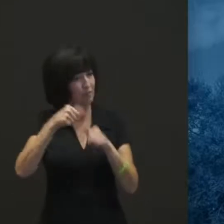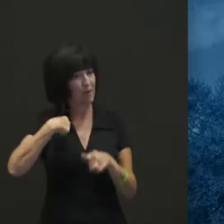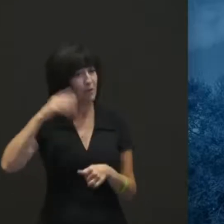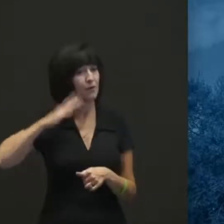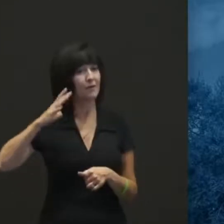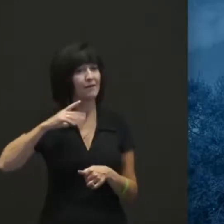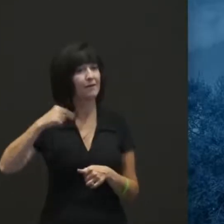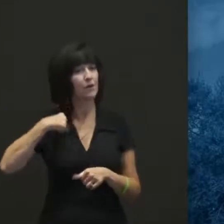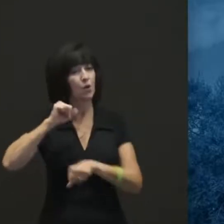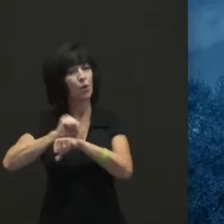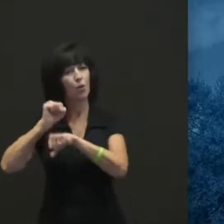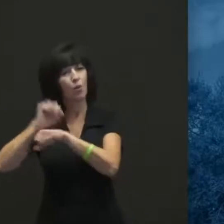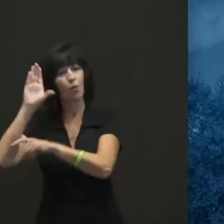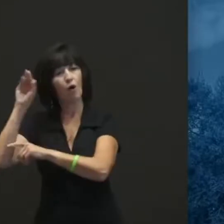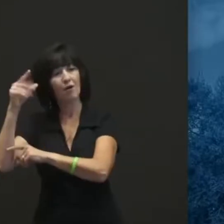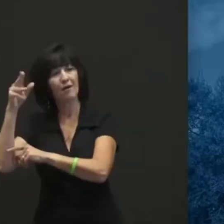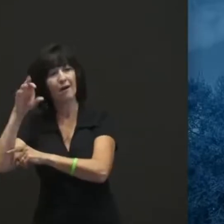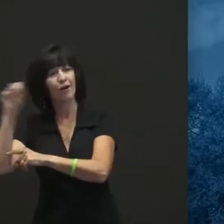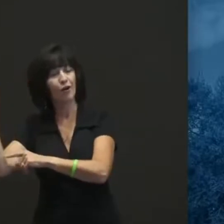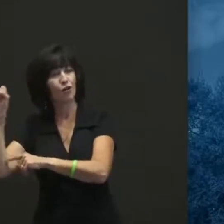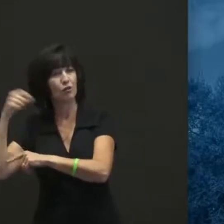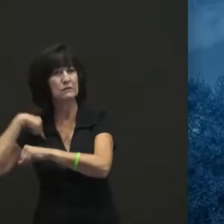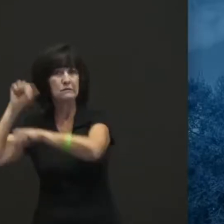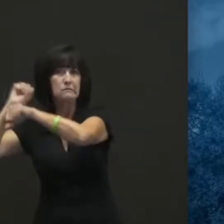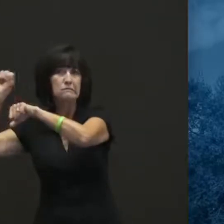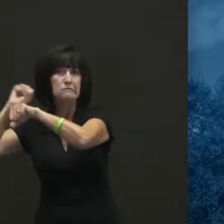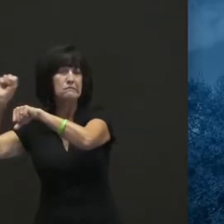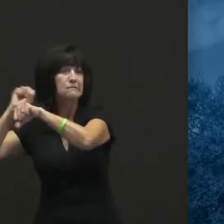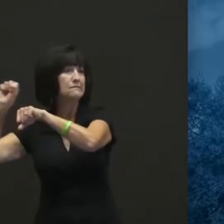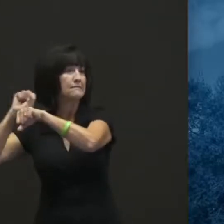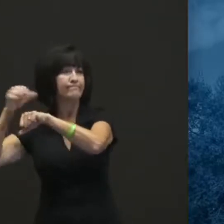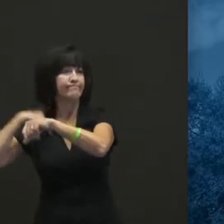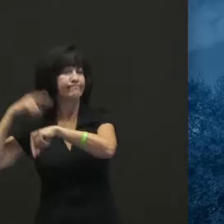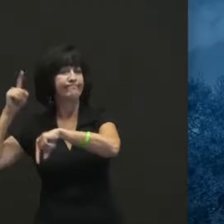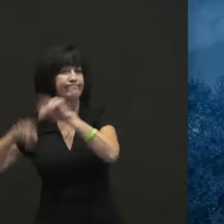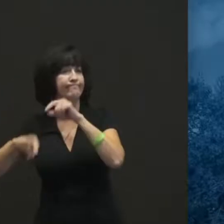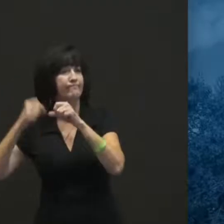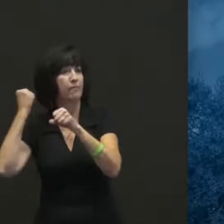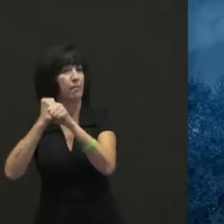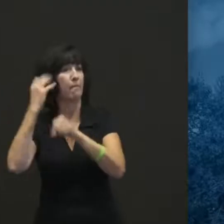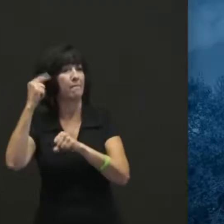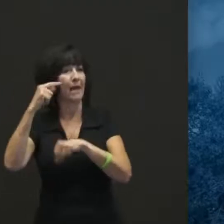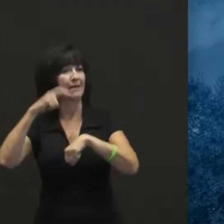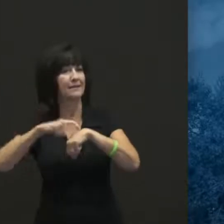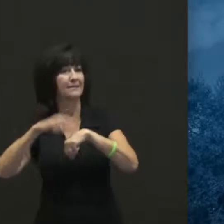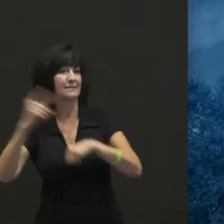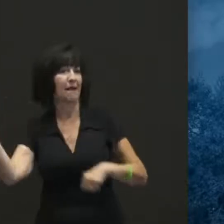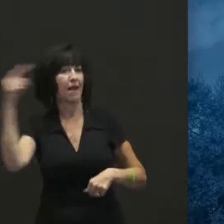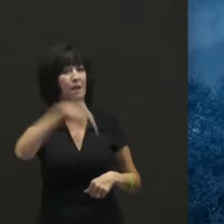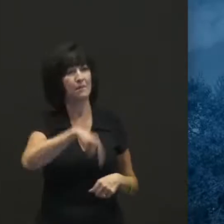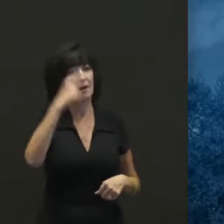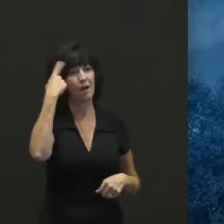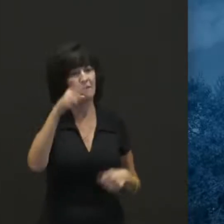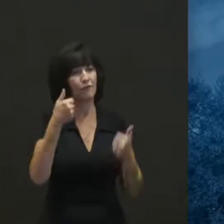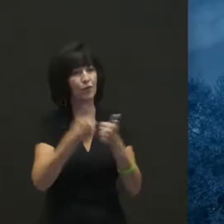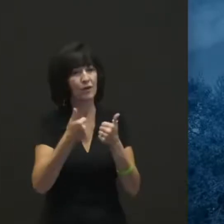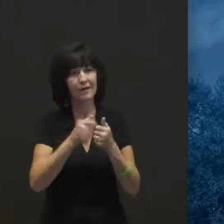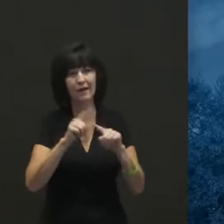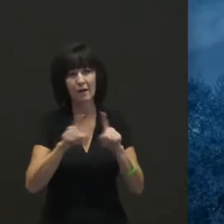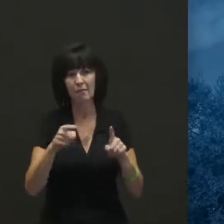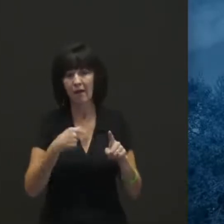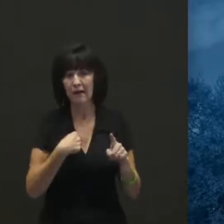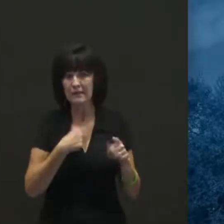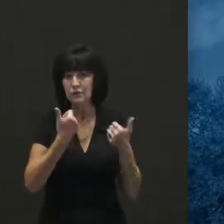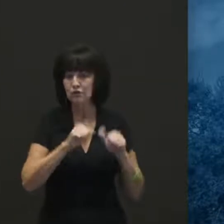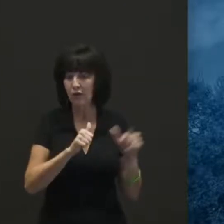some of my son's nighttime games, that break my heart. I'd be have the phone open the whole time back, getting the play-by-play,